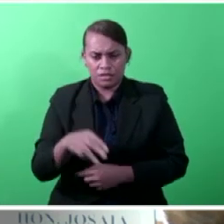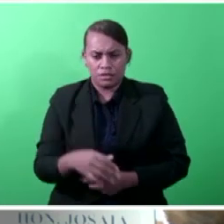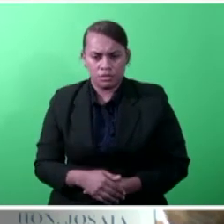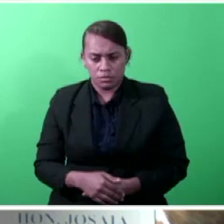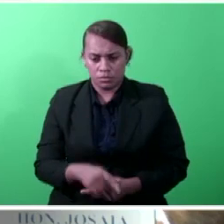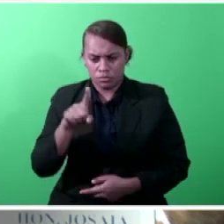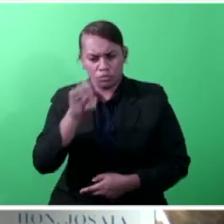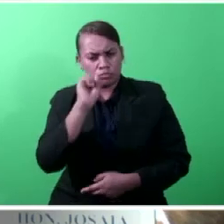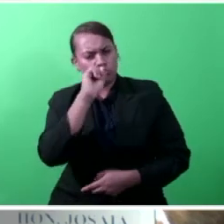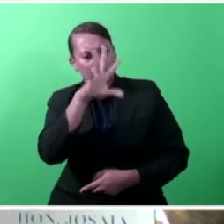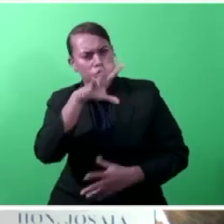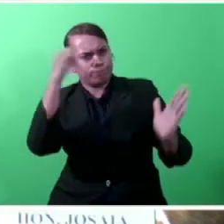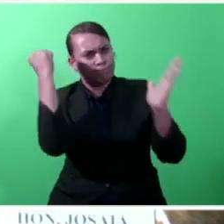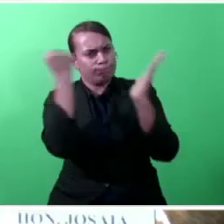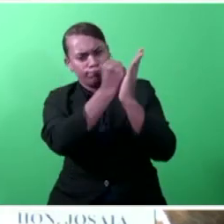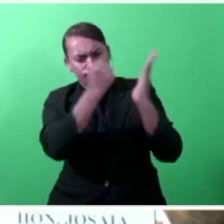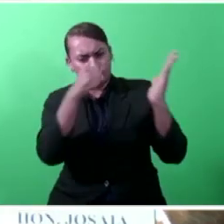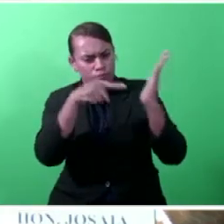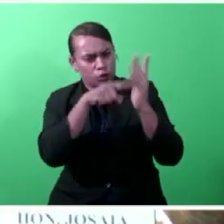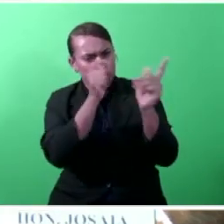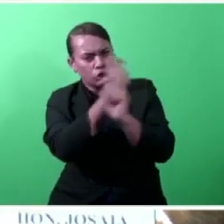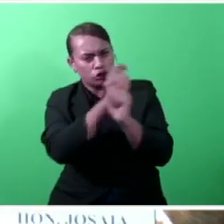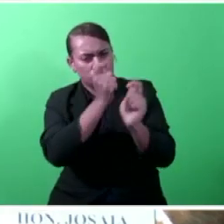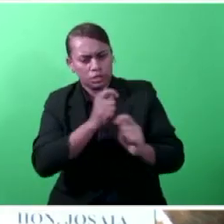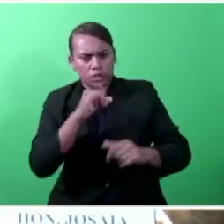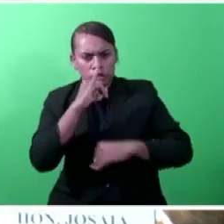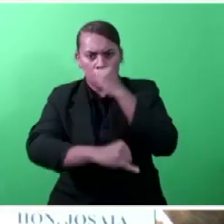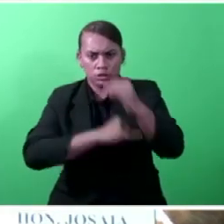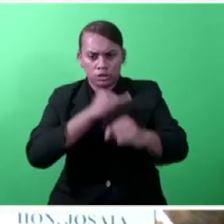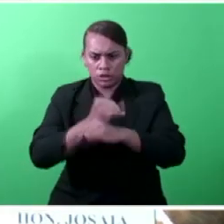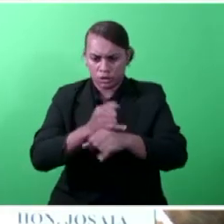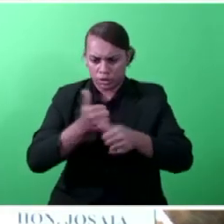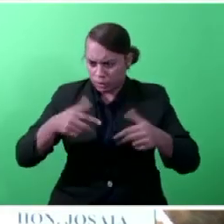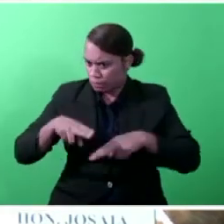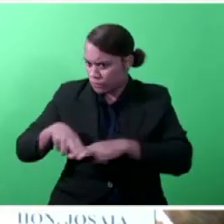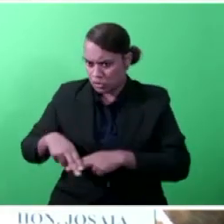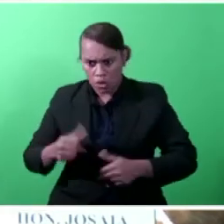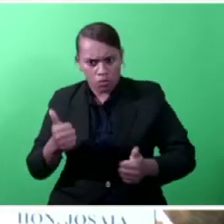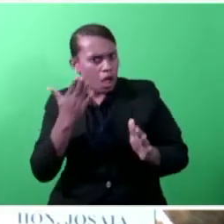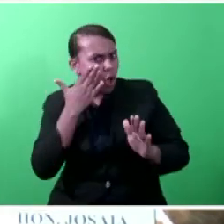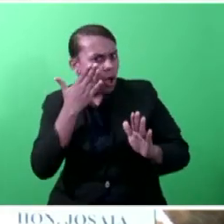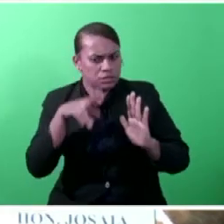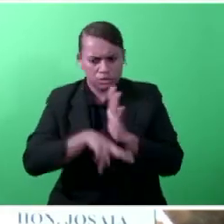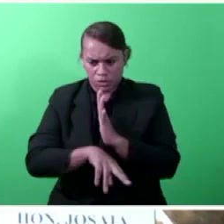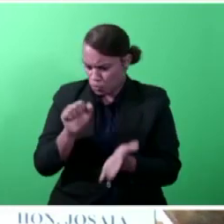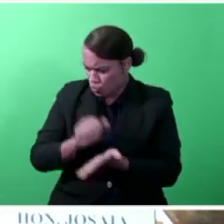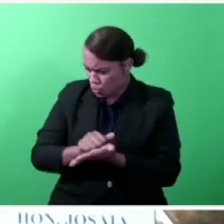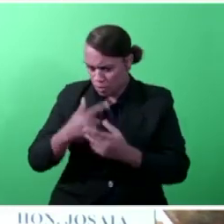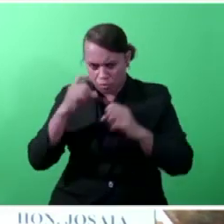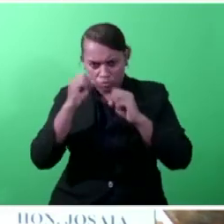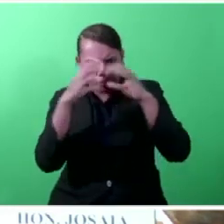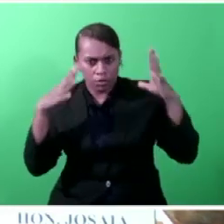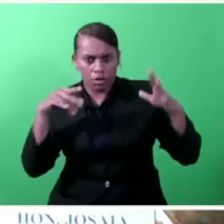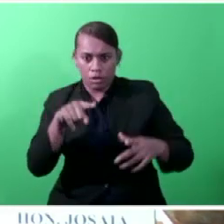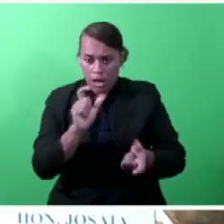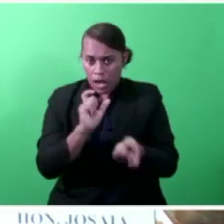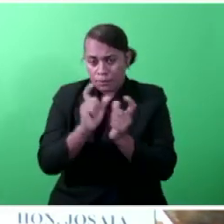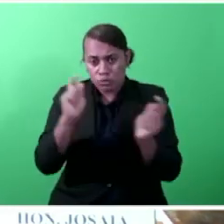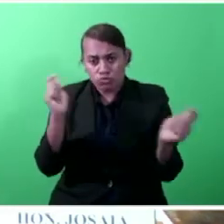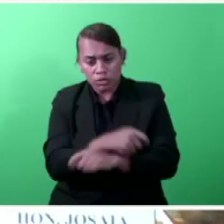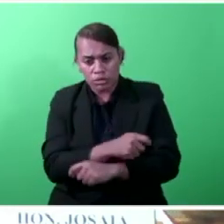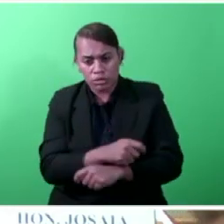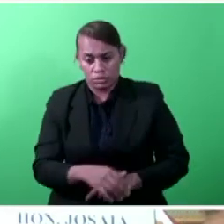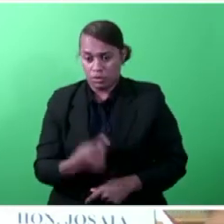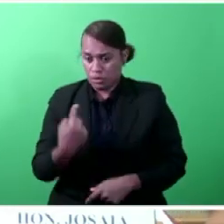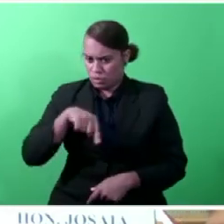within Fiji, create an awareness about the impact not just of climate change but our necessity for us to